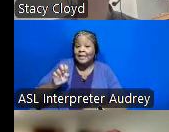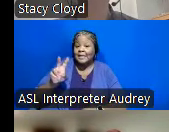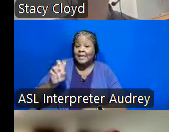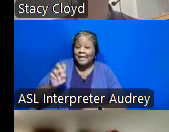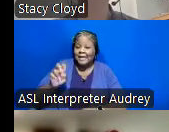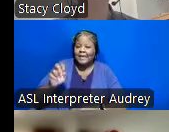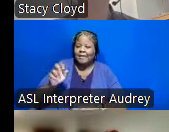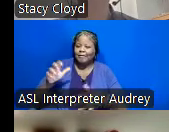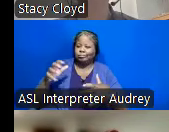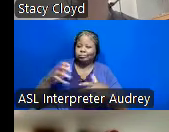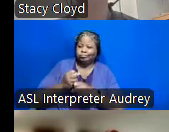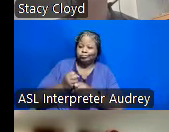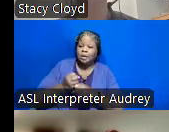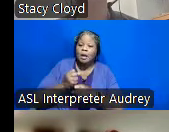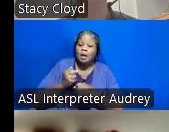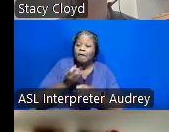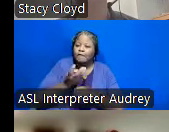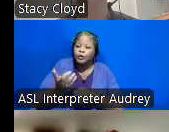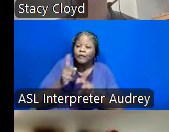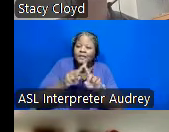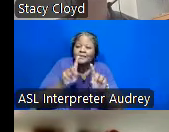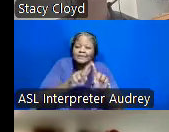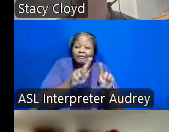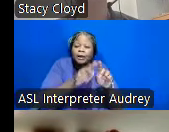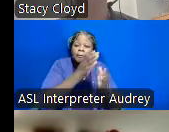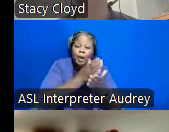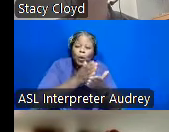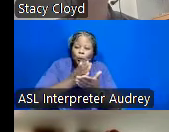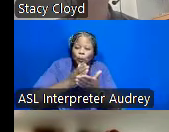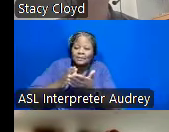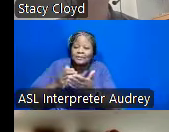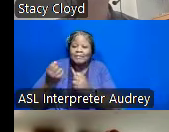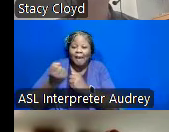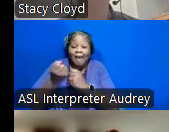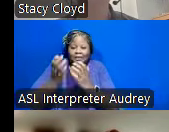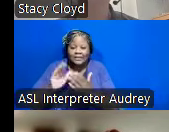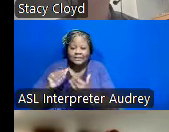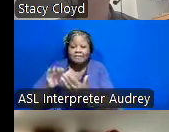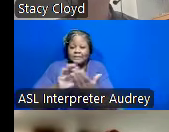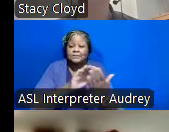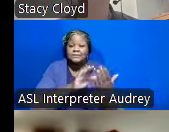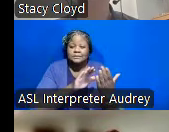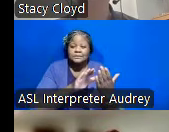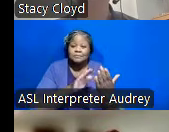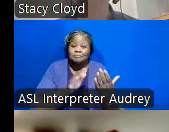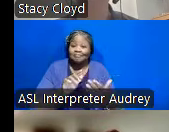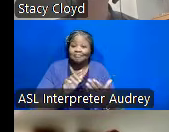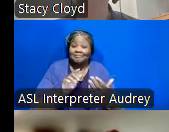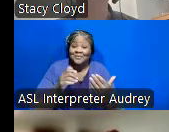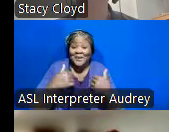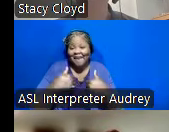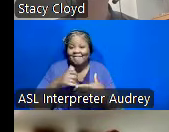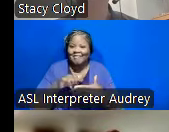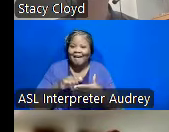overview of a couple of the different components that advocates interact with. So we have that kind